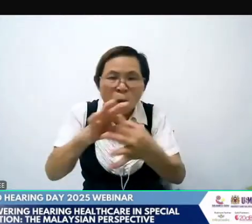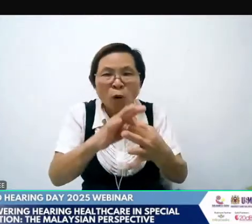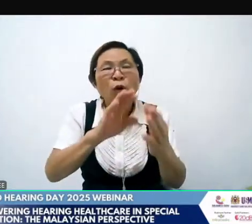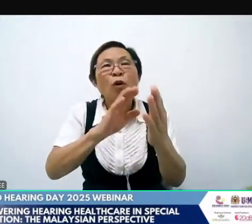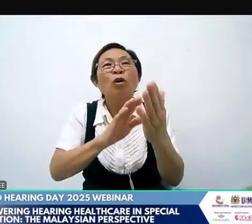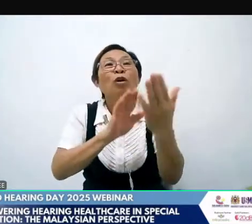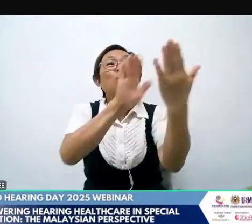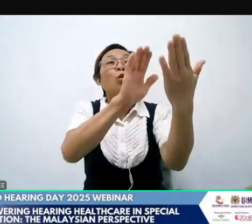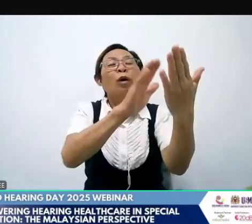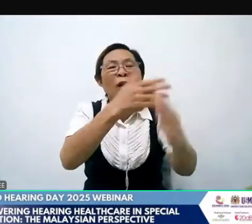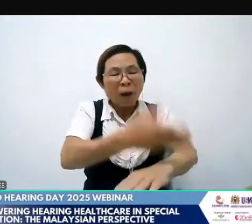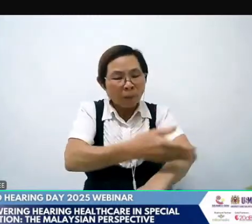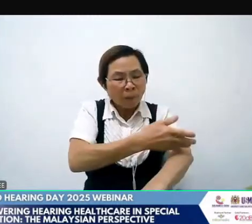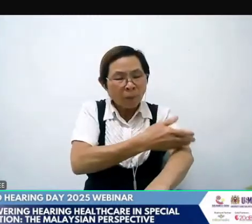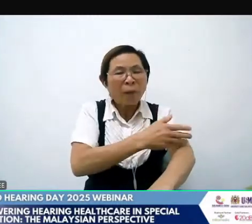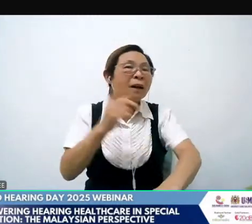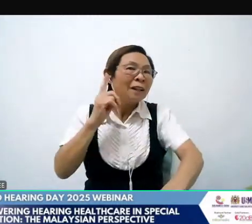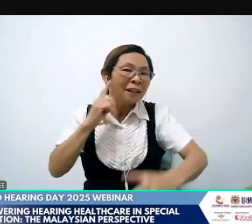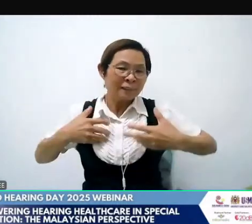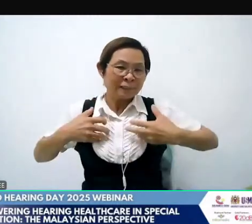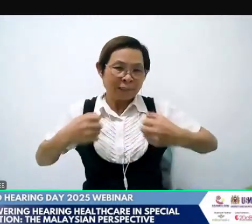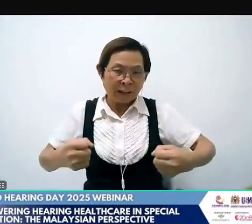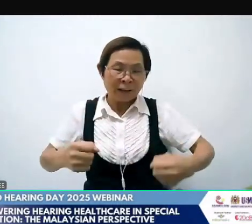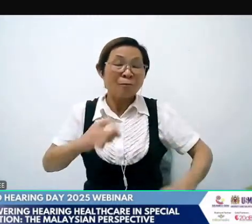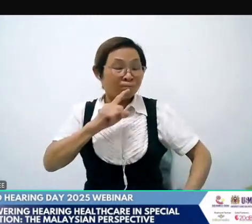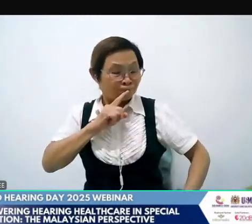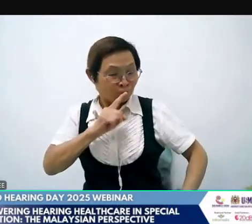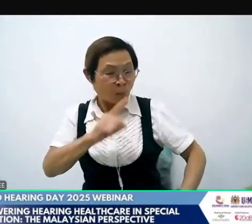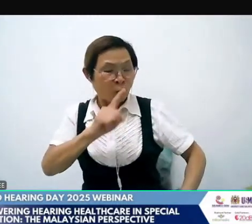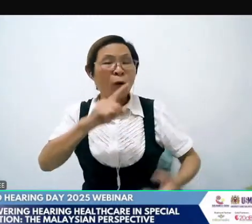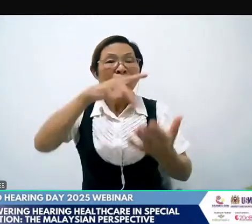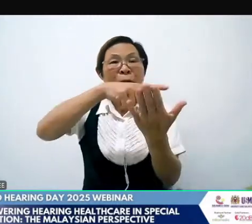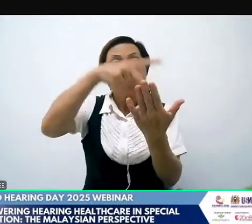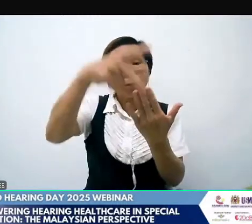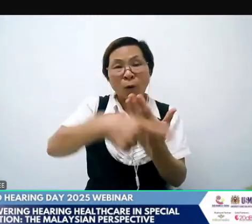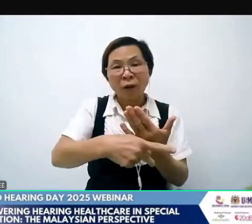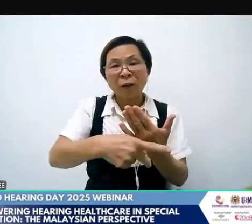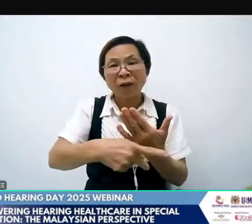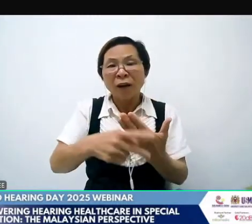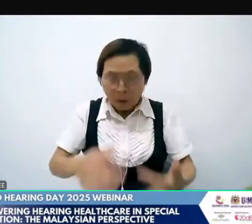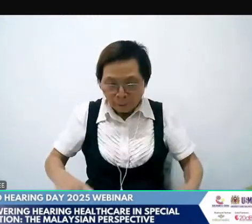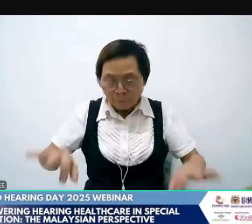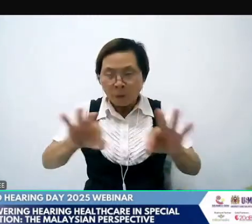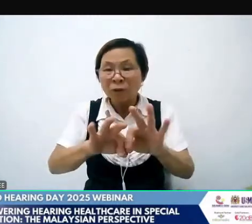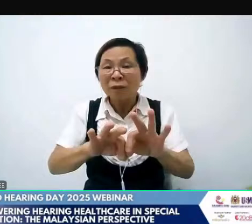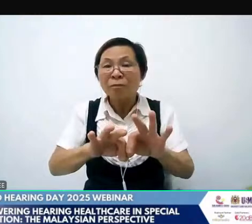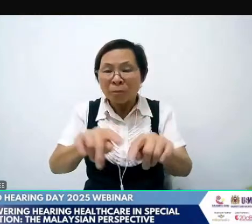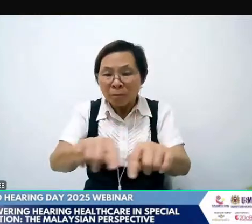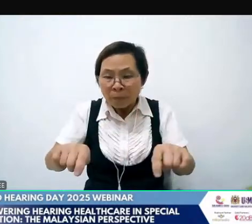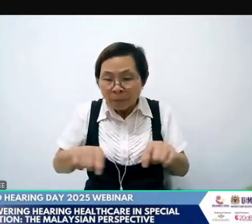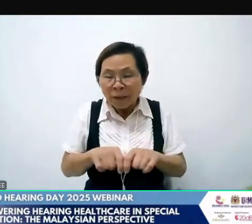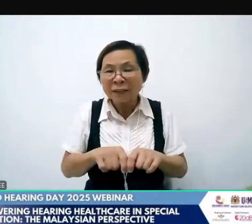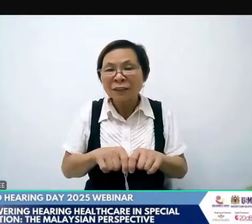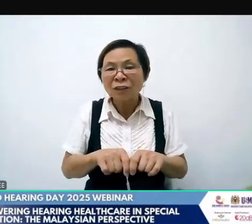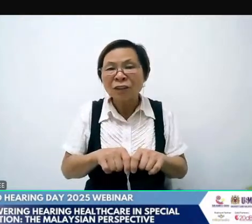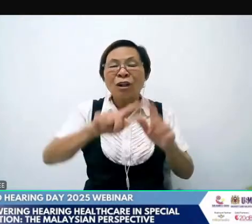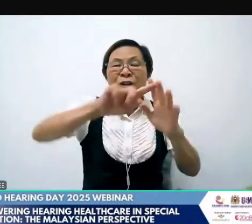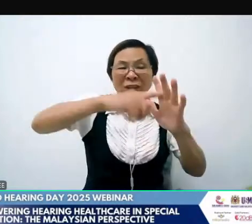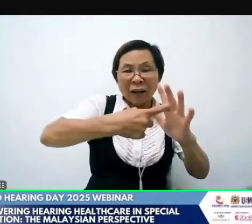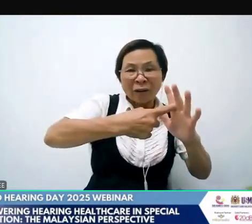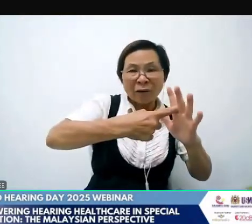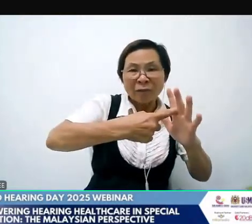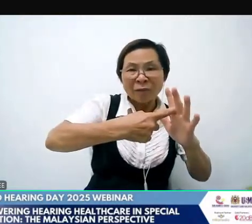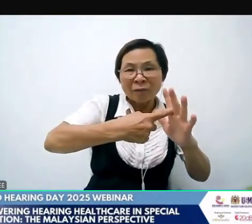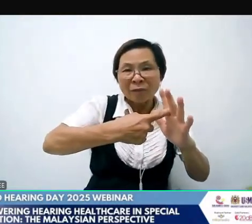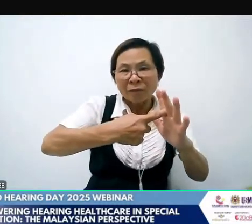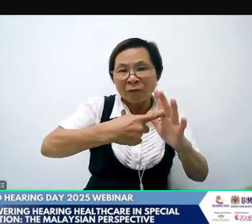improving hearing healthcare. Indeed, this program provides a useful platform to develop and engage Malaysian